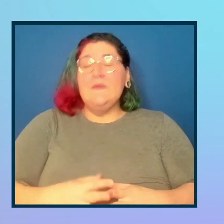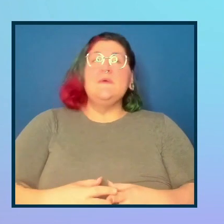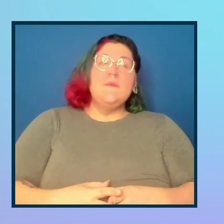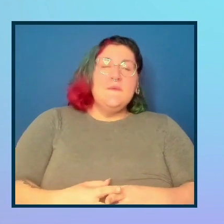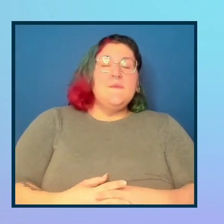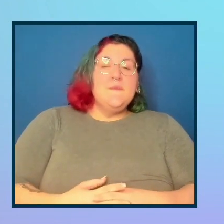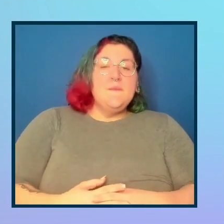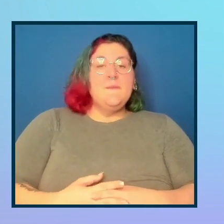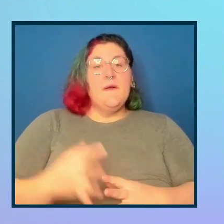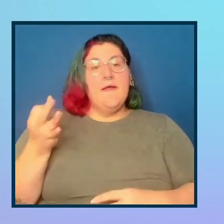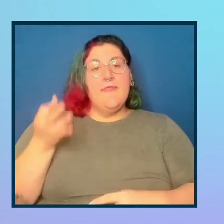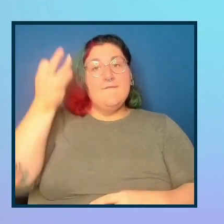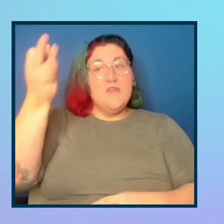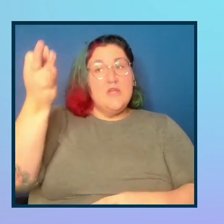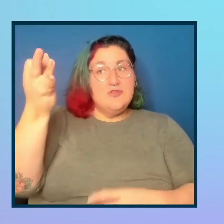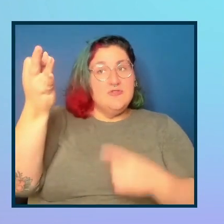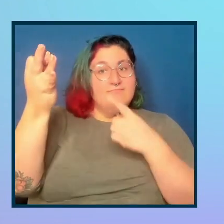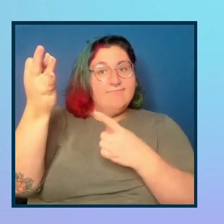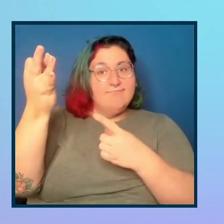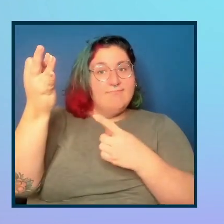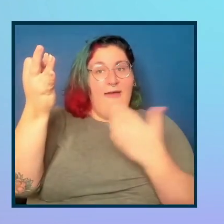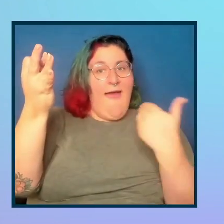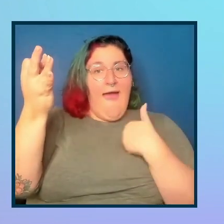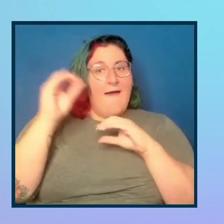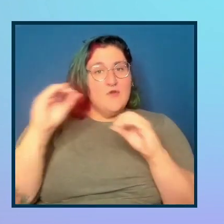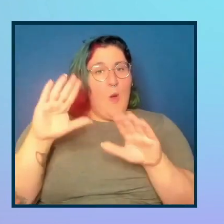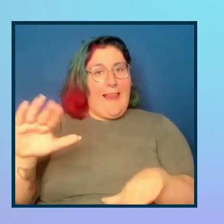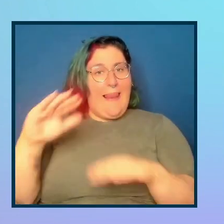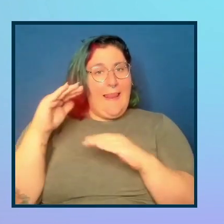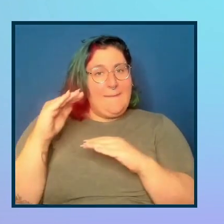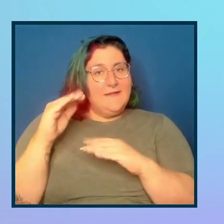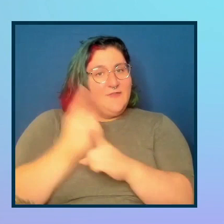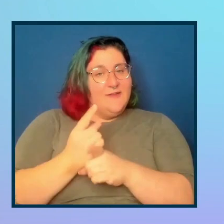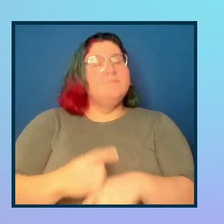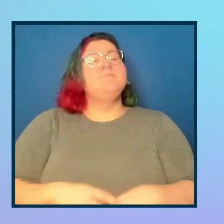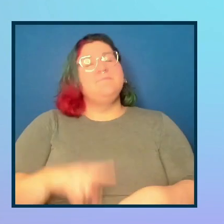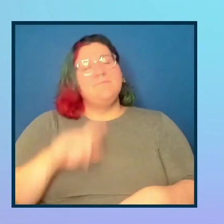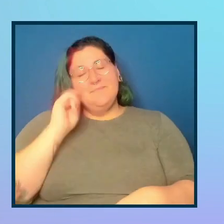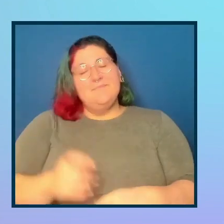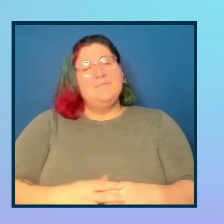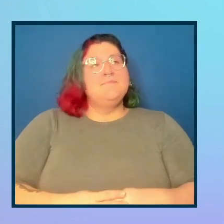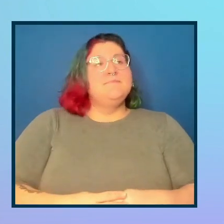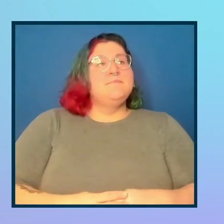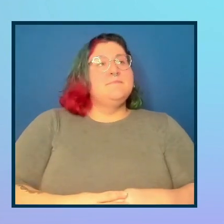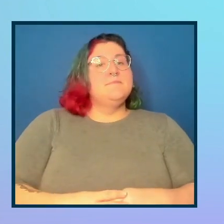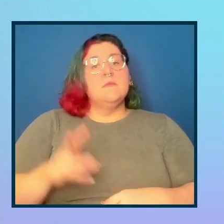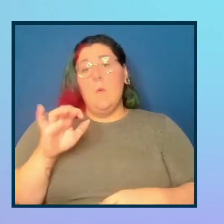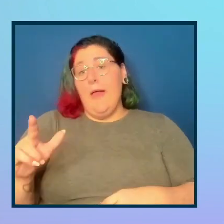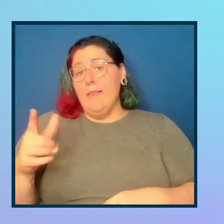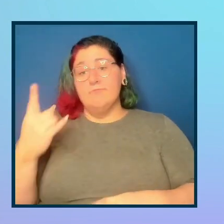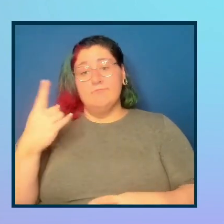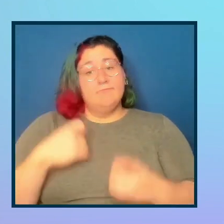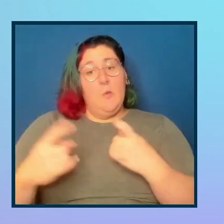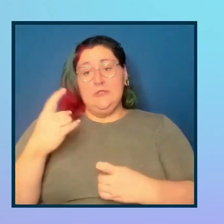the future is unlimited, right? So cool. Well, we don't have any more Q&A.